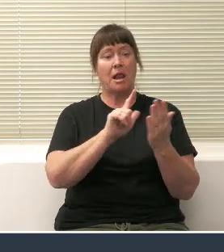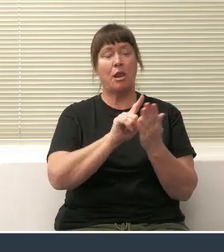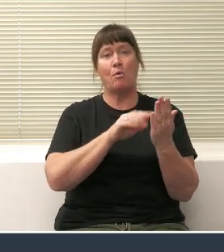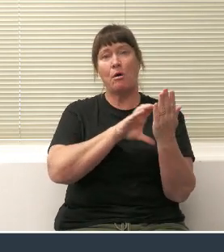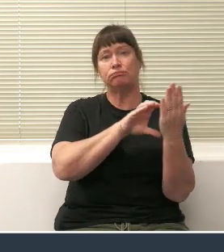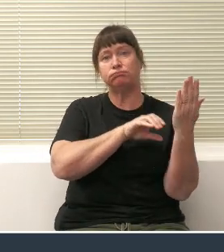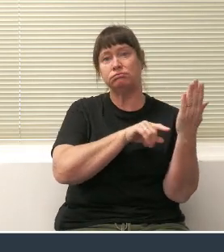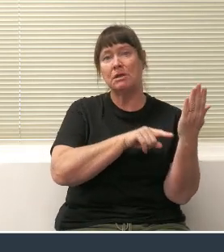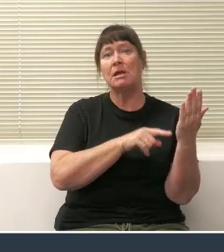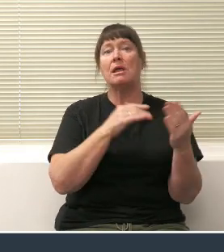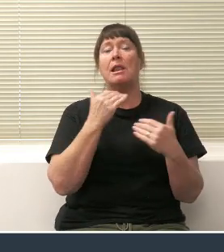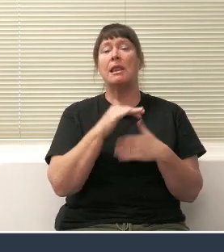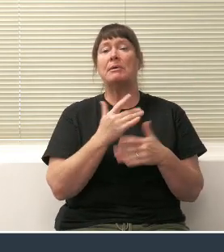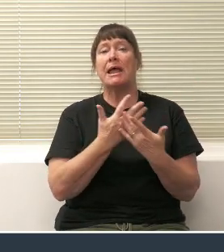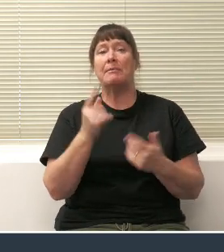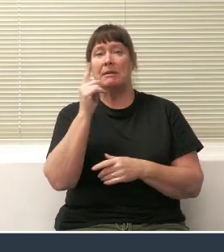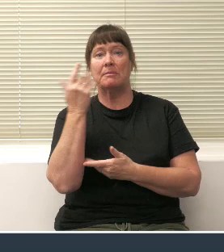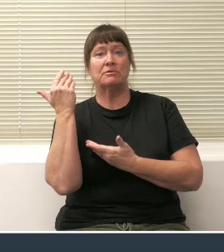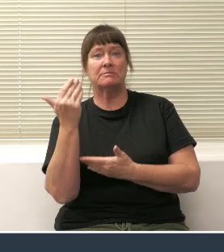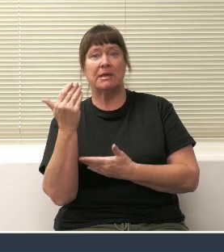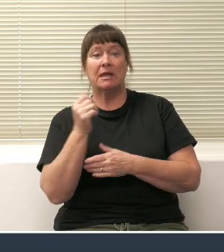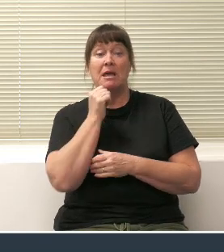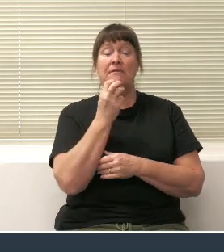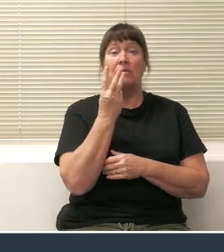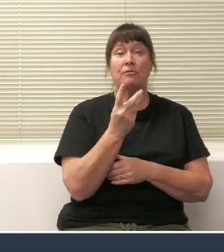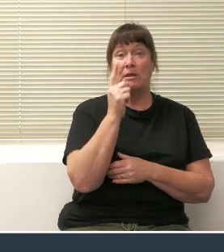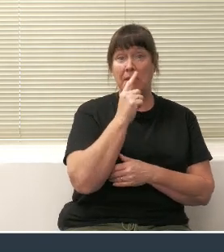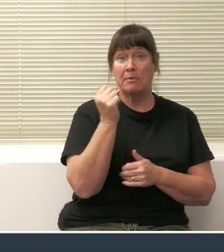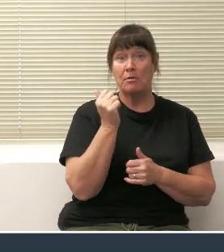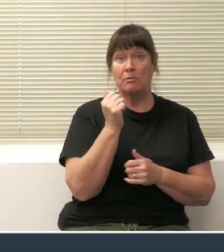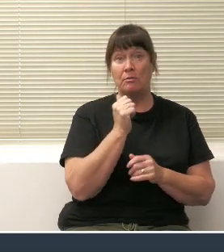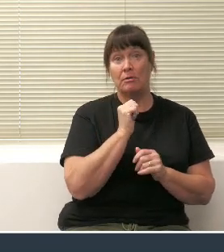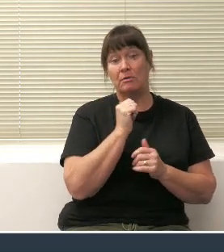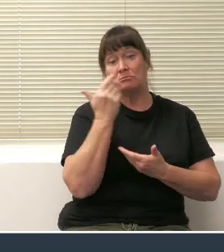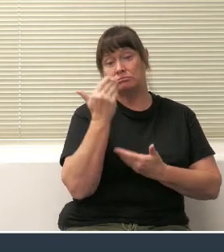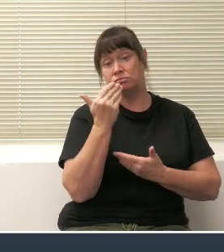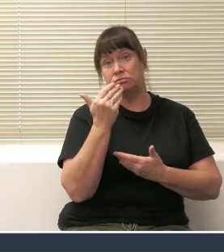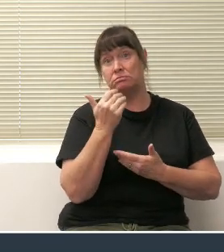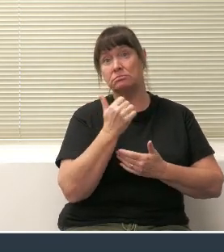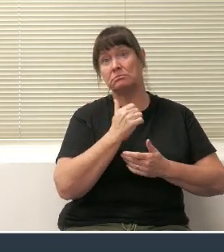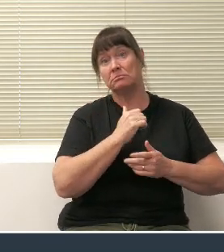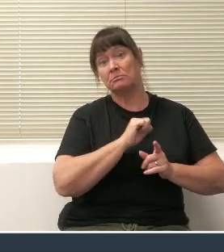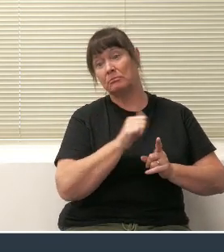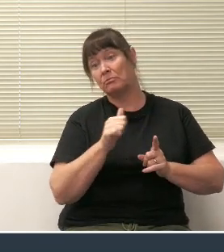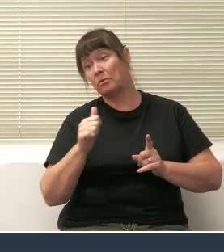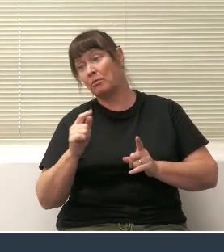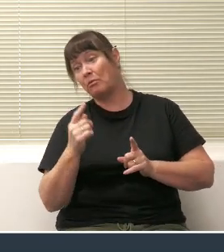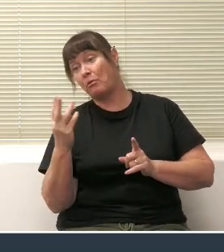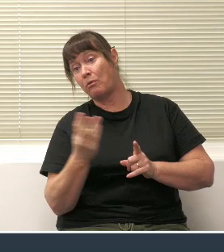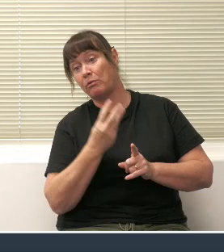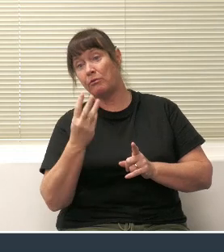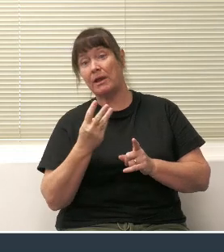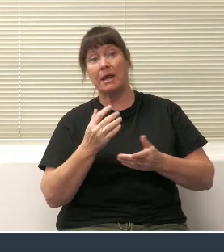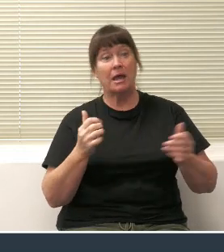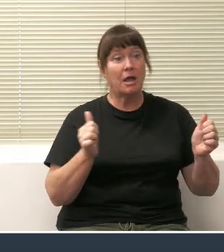on number of speakers. If 3 speakers have spoken consecutively in support of or in opposition to